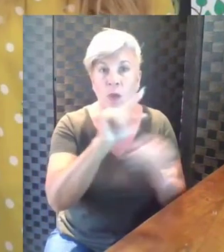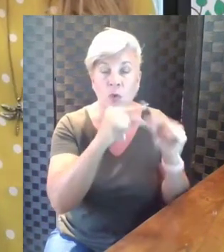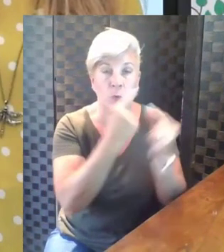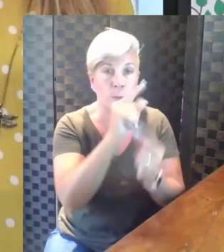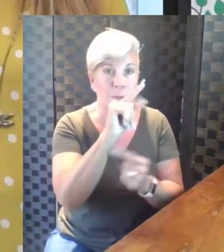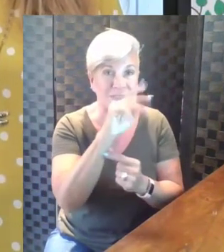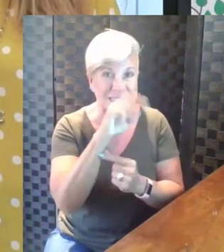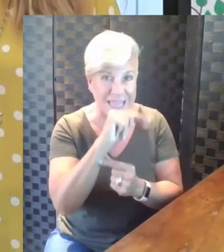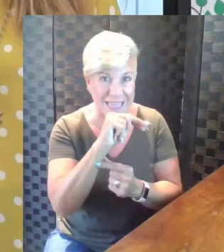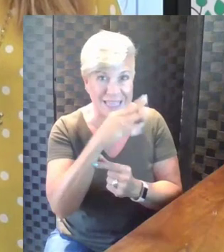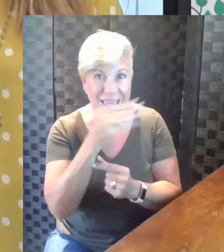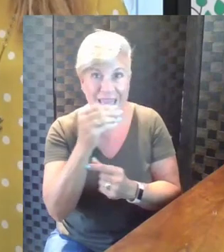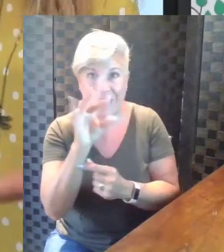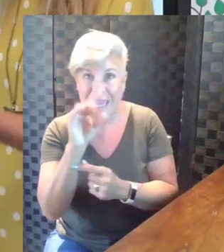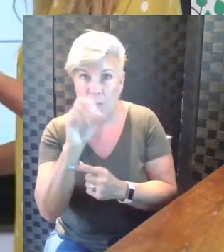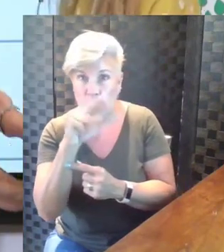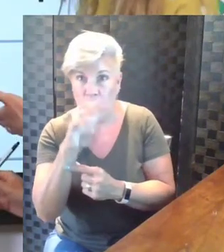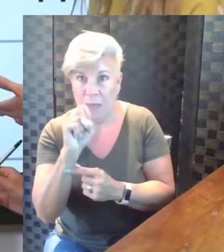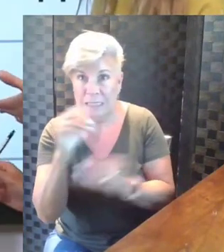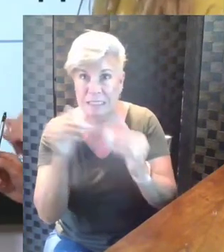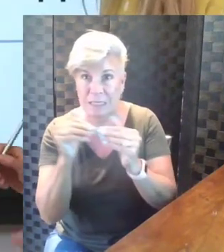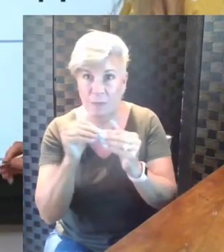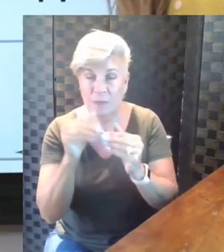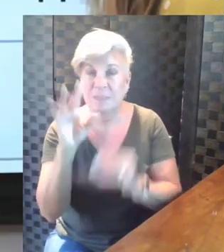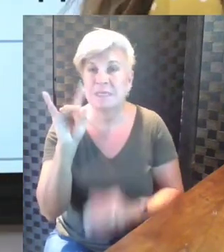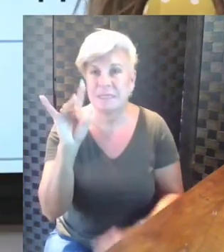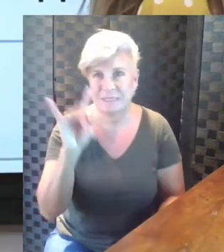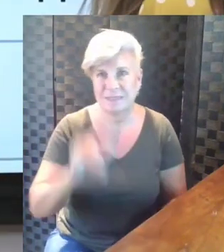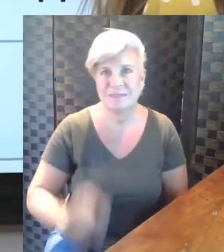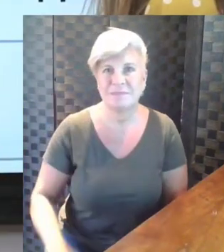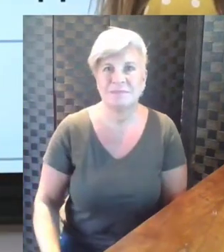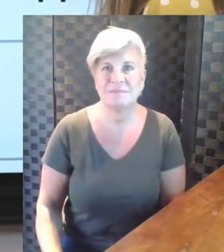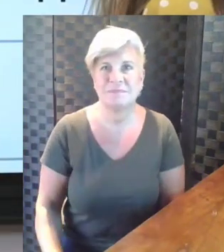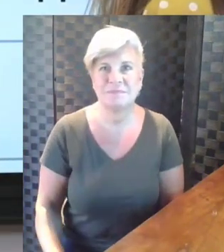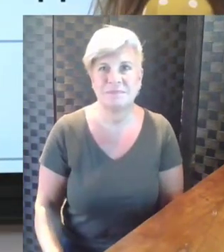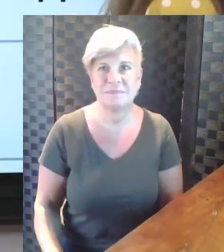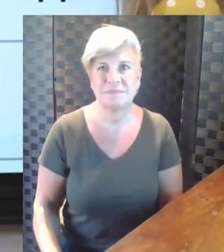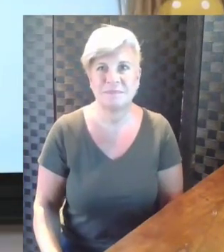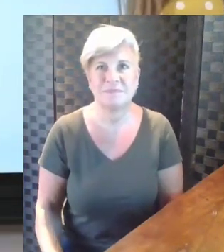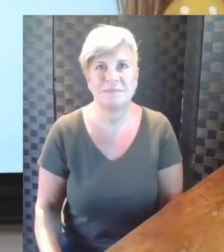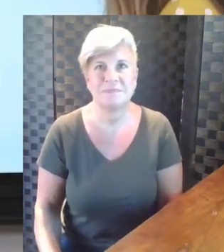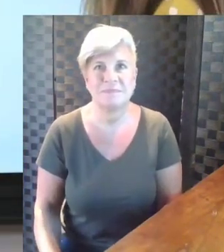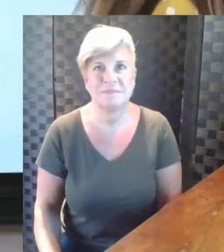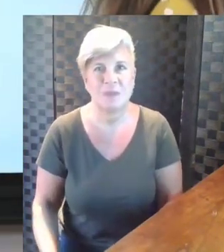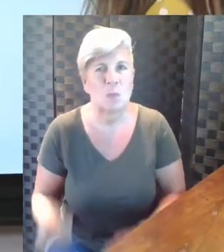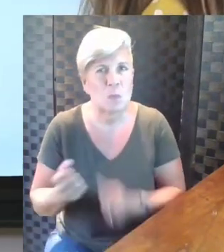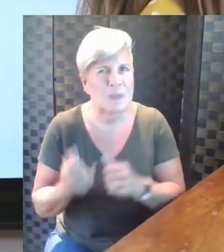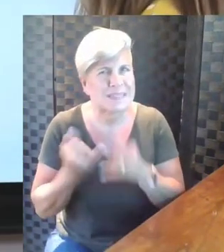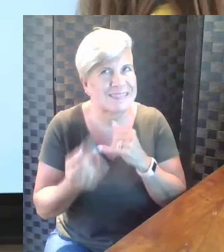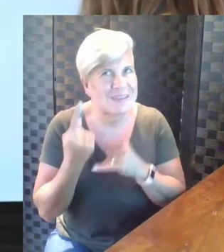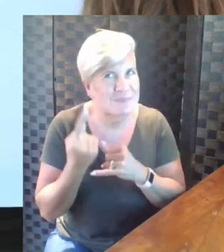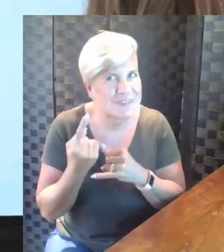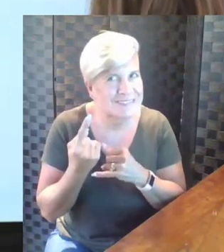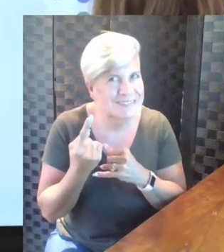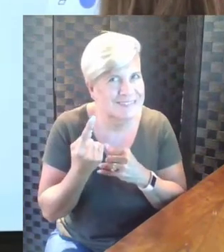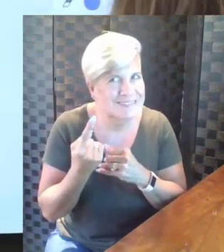group of 10 and 8 ones is 18. Now I bet you can guess what the last one's going to be.